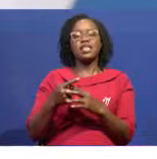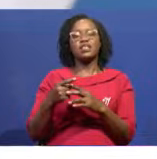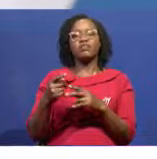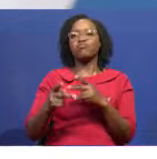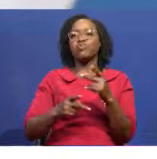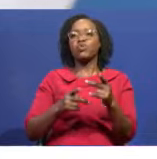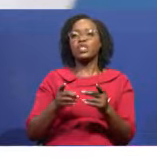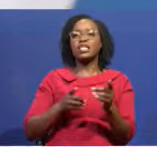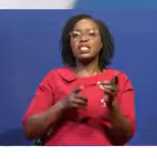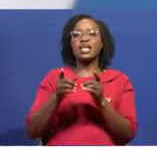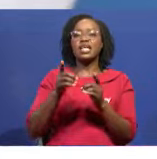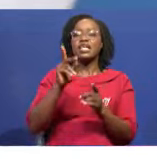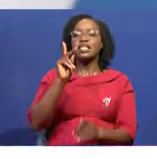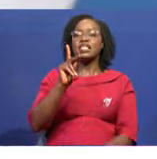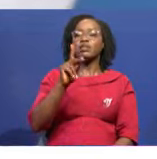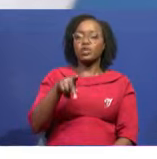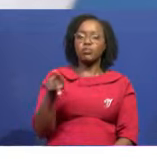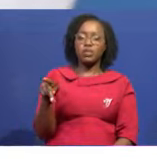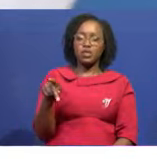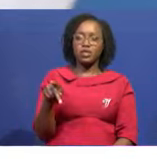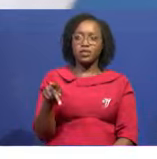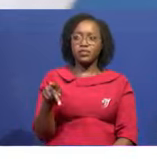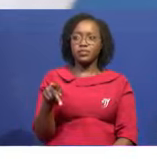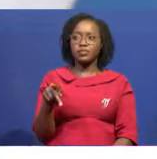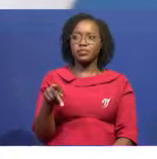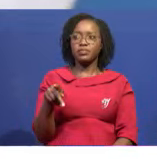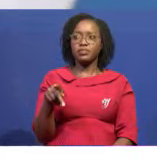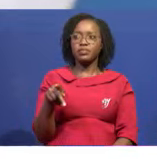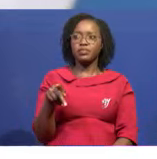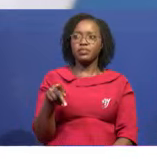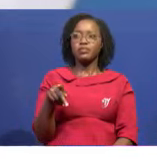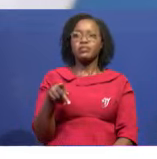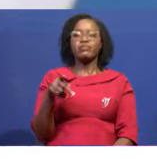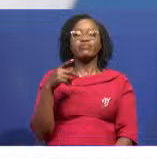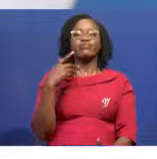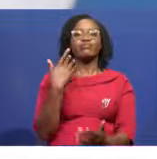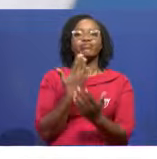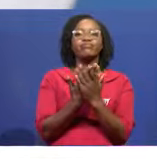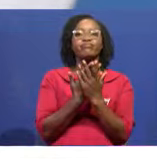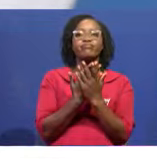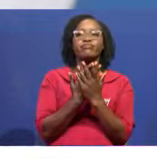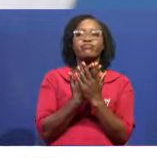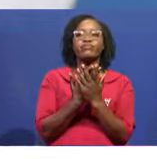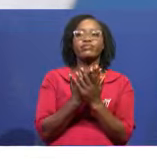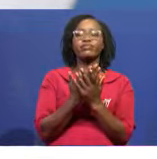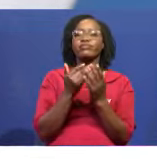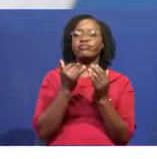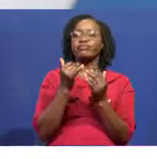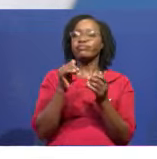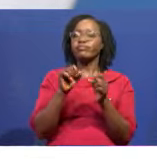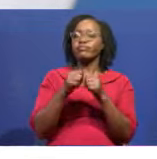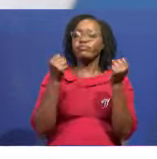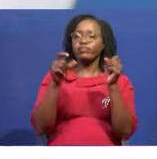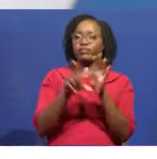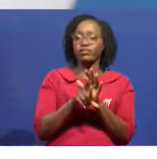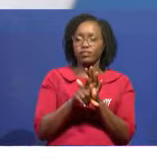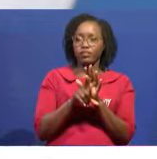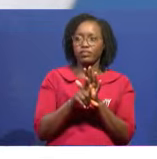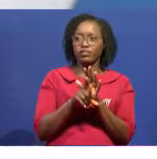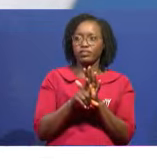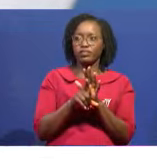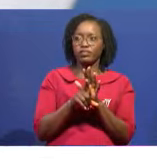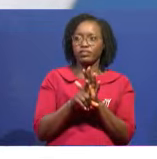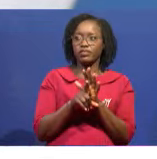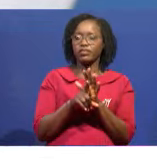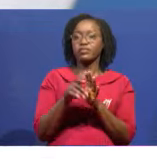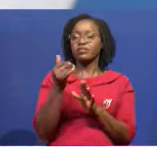the Director of Public Prosecution have you prosecuted for having committed an offense, because it's actually an